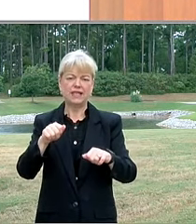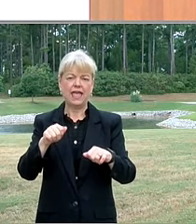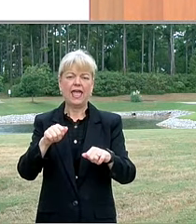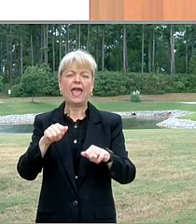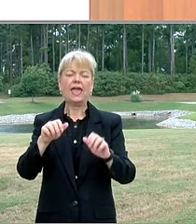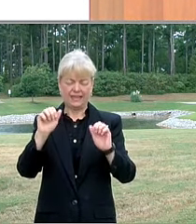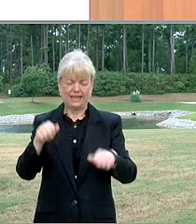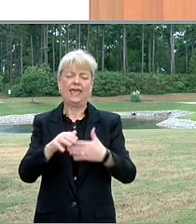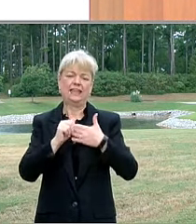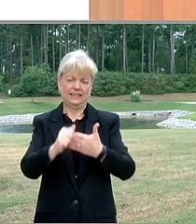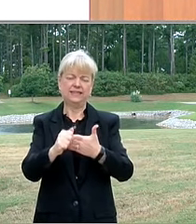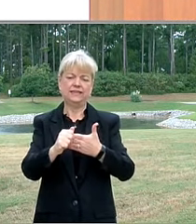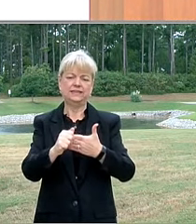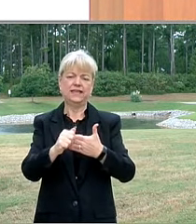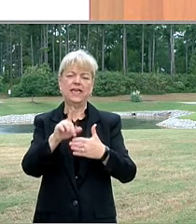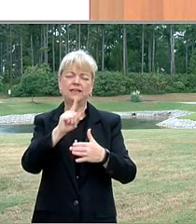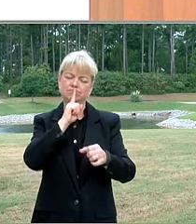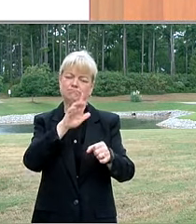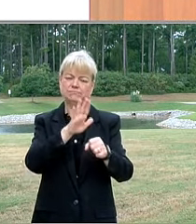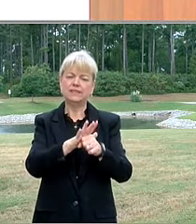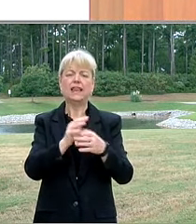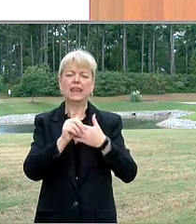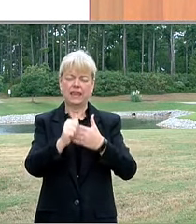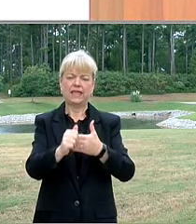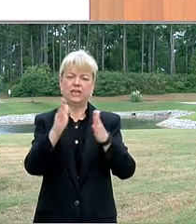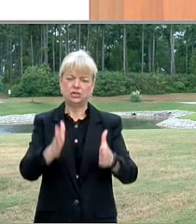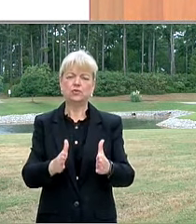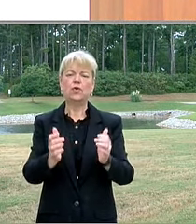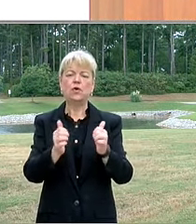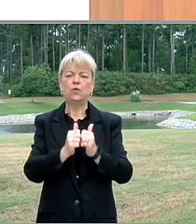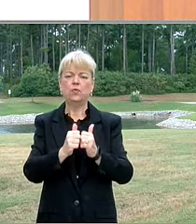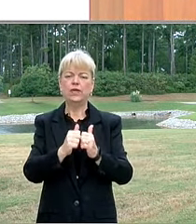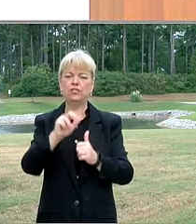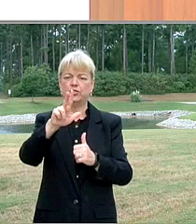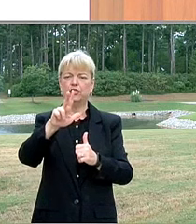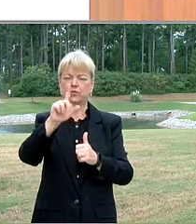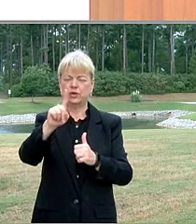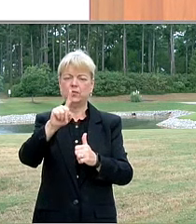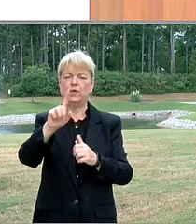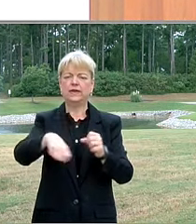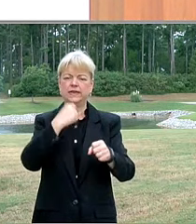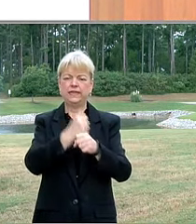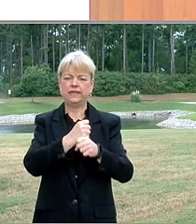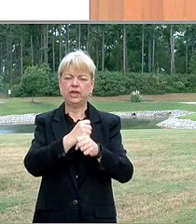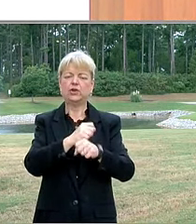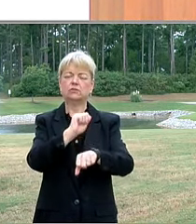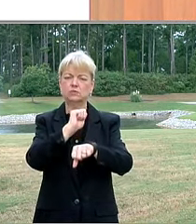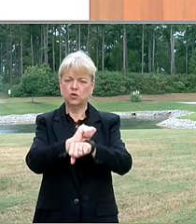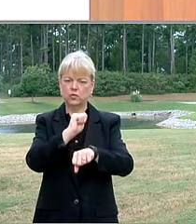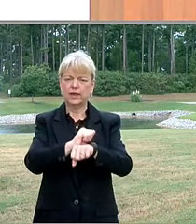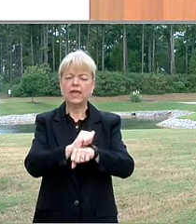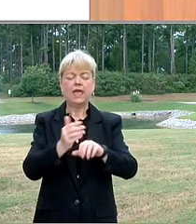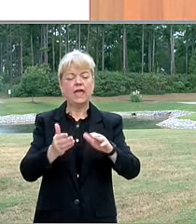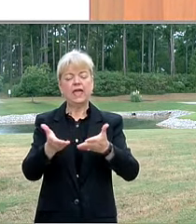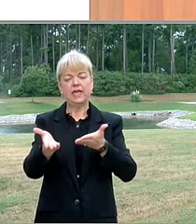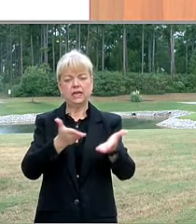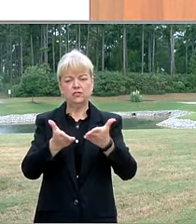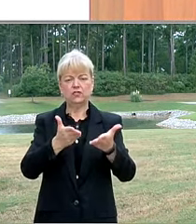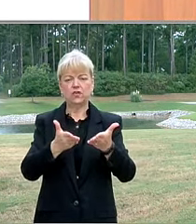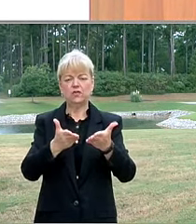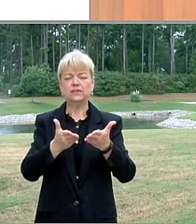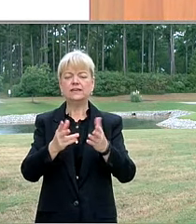to command. He's a dedicated leader with a distinguished 31-year career. Alan has served in several key